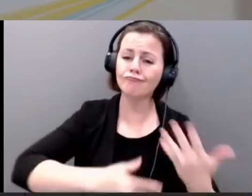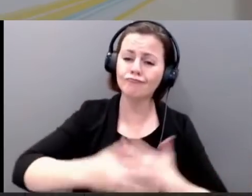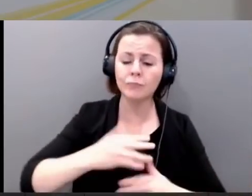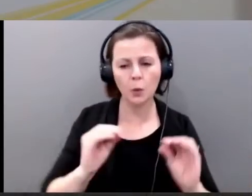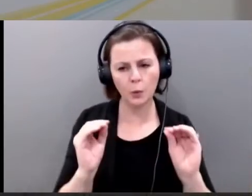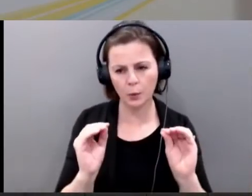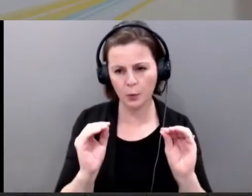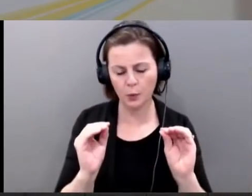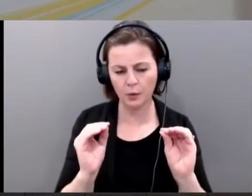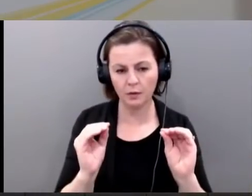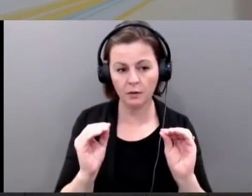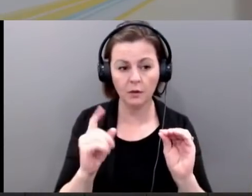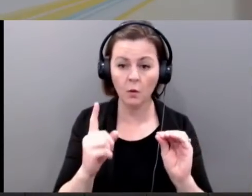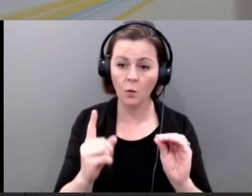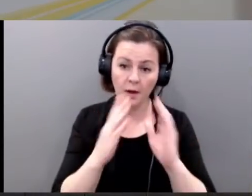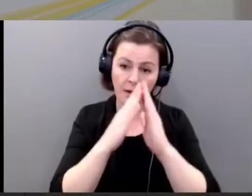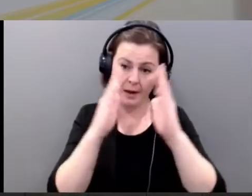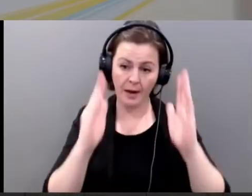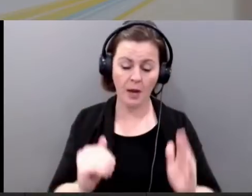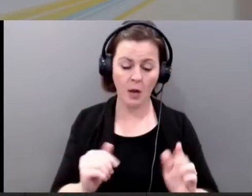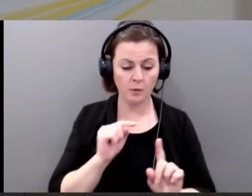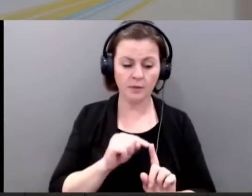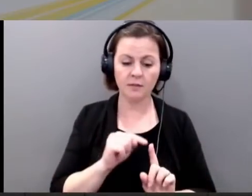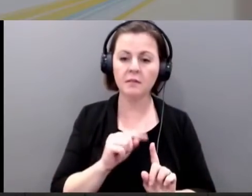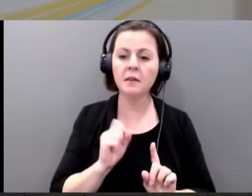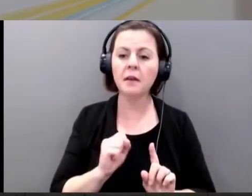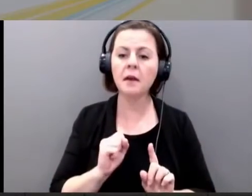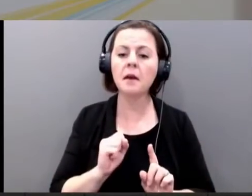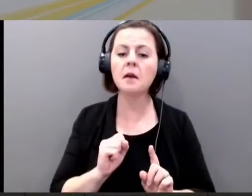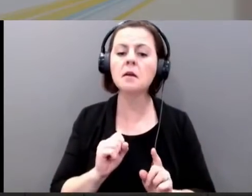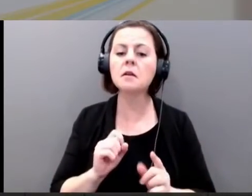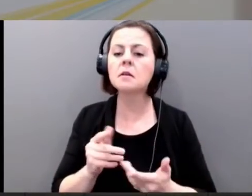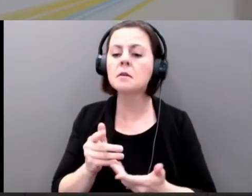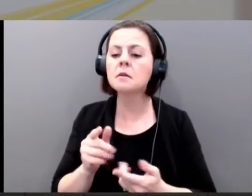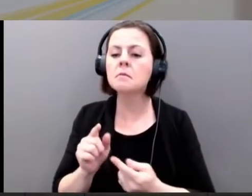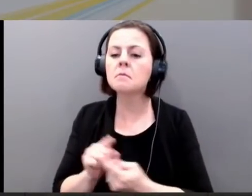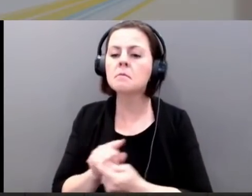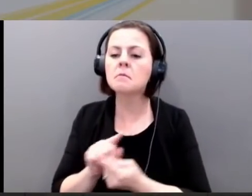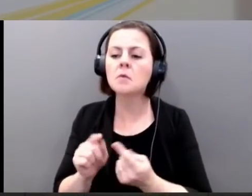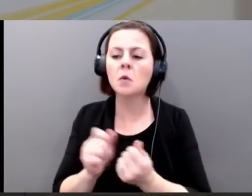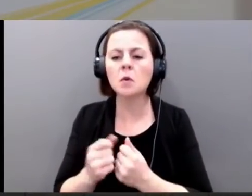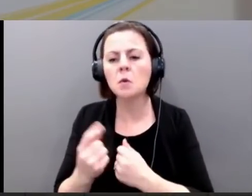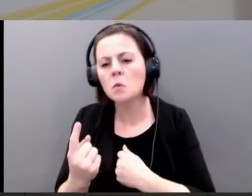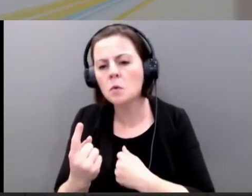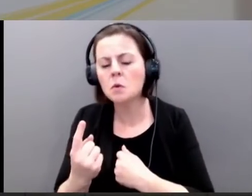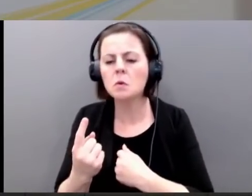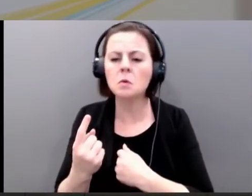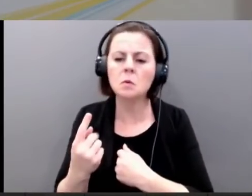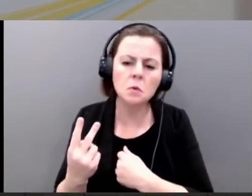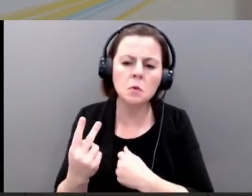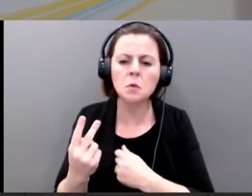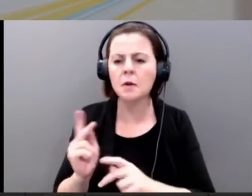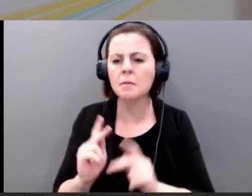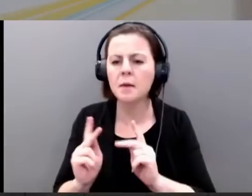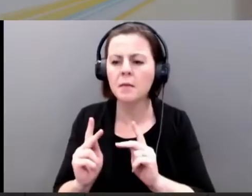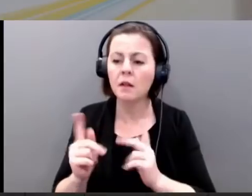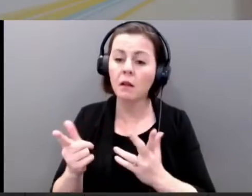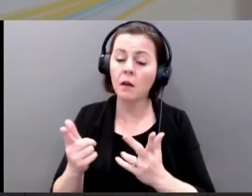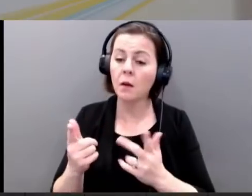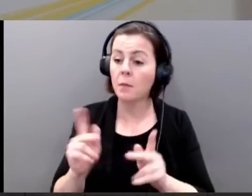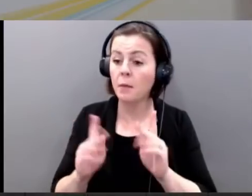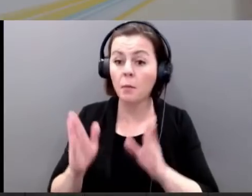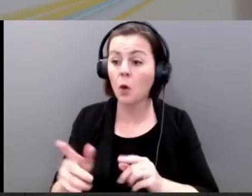will associate or may associate with a couple of other individuals or support people, such as someone who may be picking up